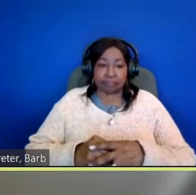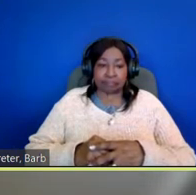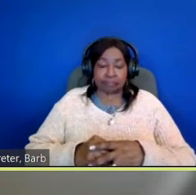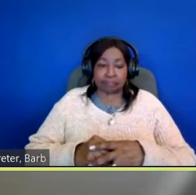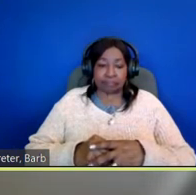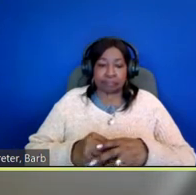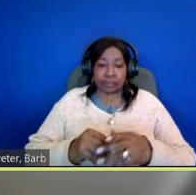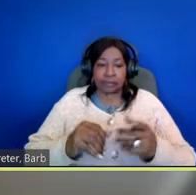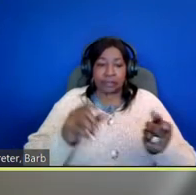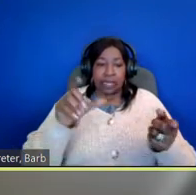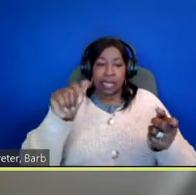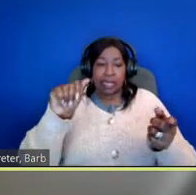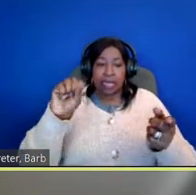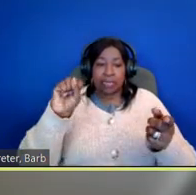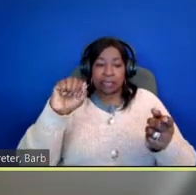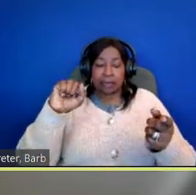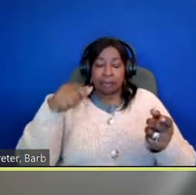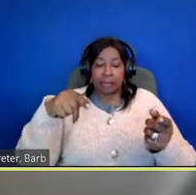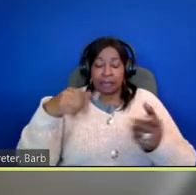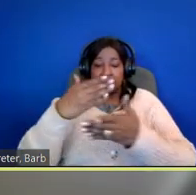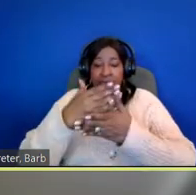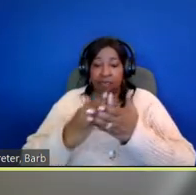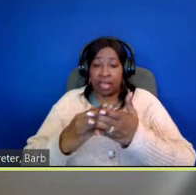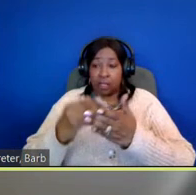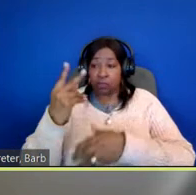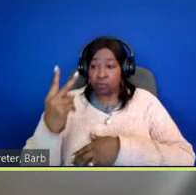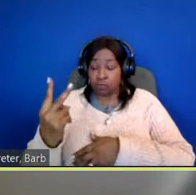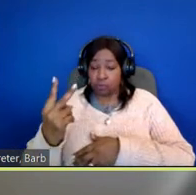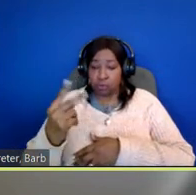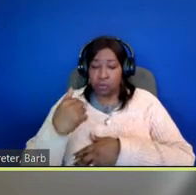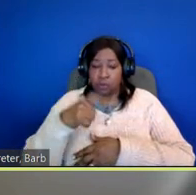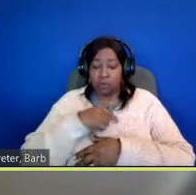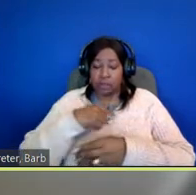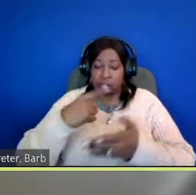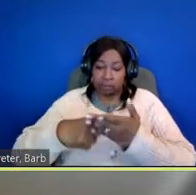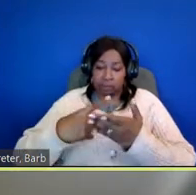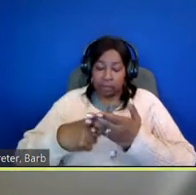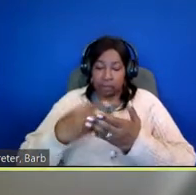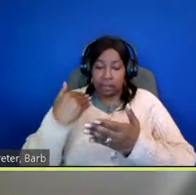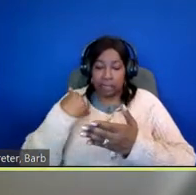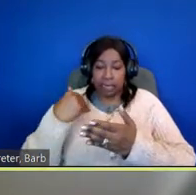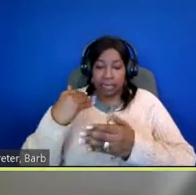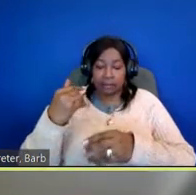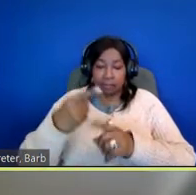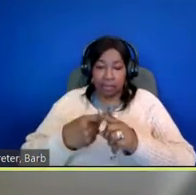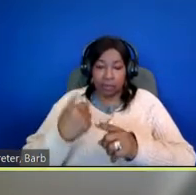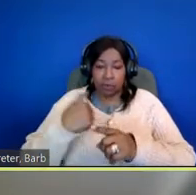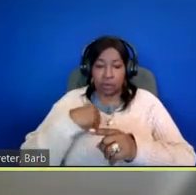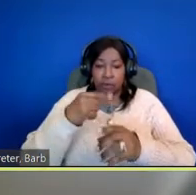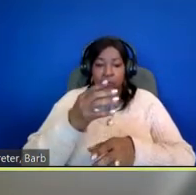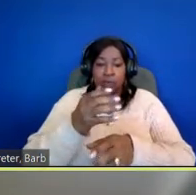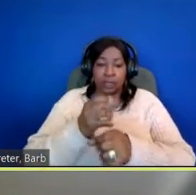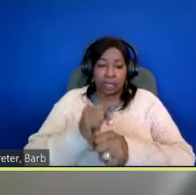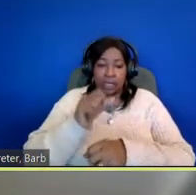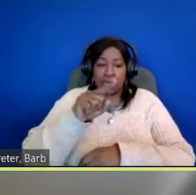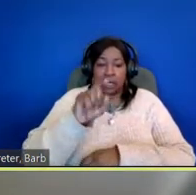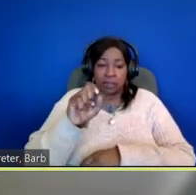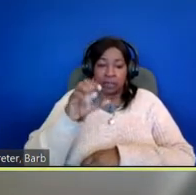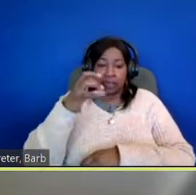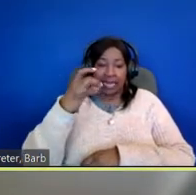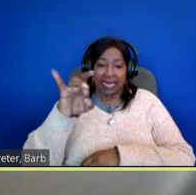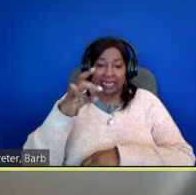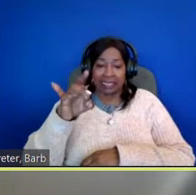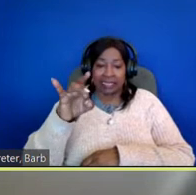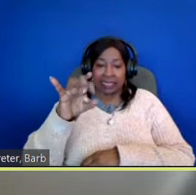ASAP phase two, as we talked about last month, we recently received the $118 million FTA grant, which